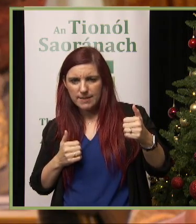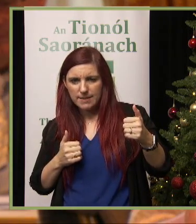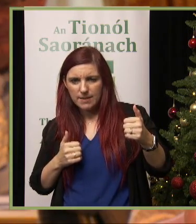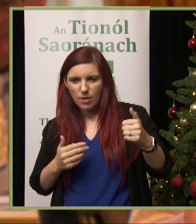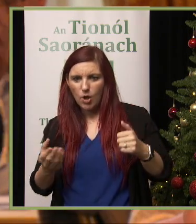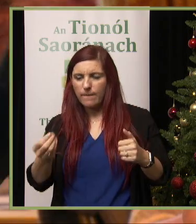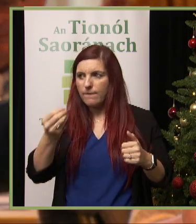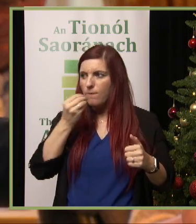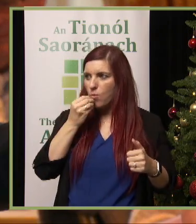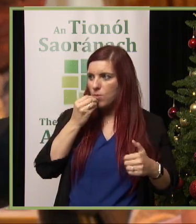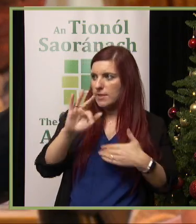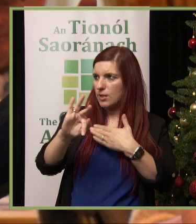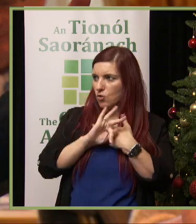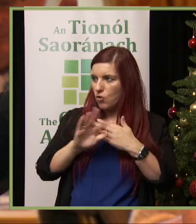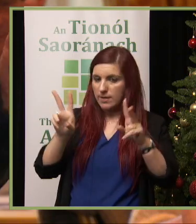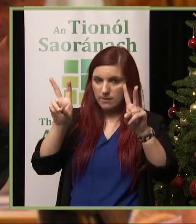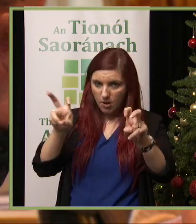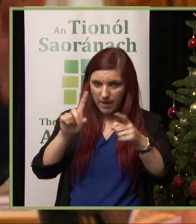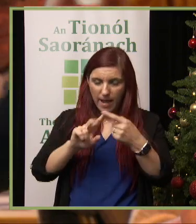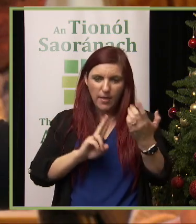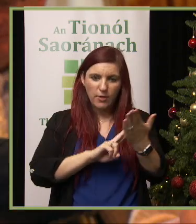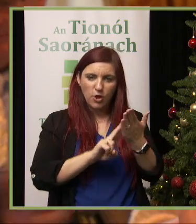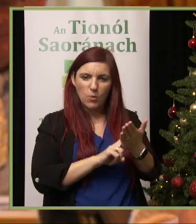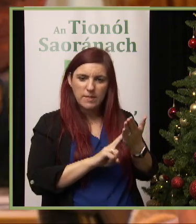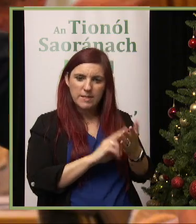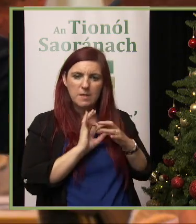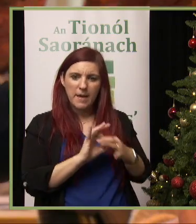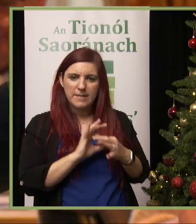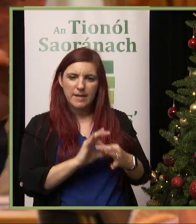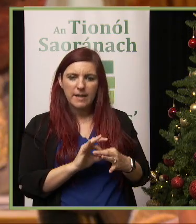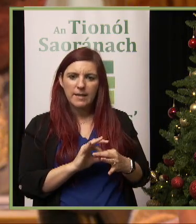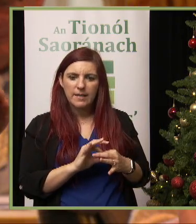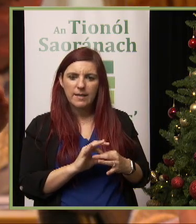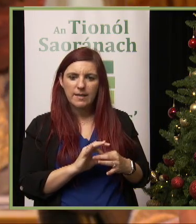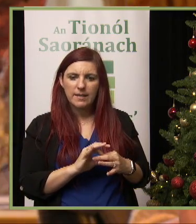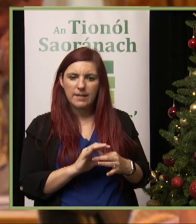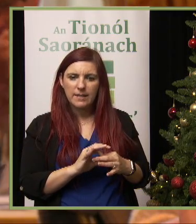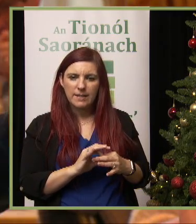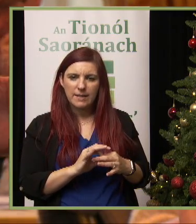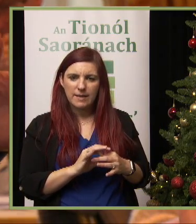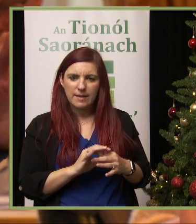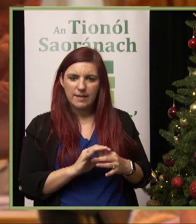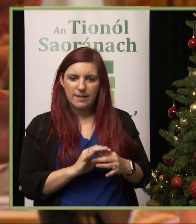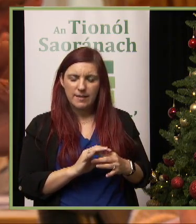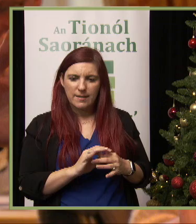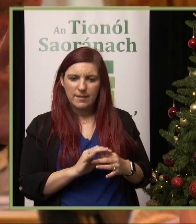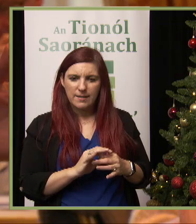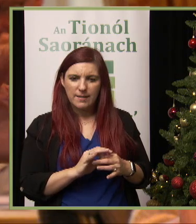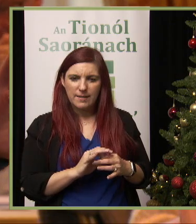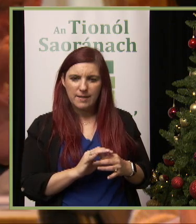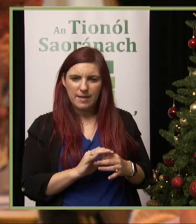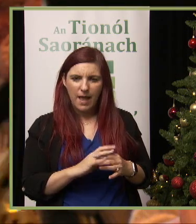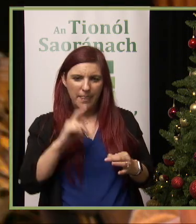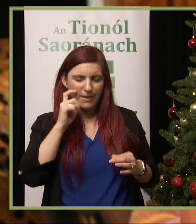security topic and the use of it domestically or in to keep things looking pretty. Like, so I think it's a separate